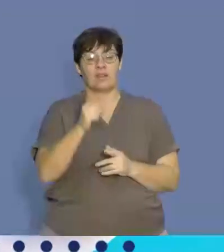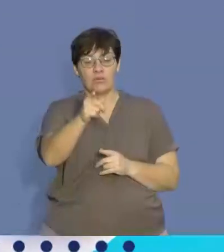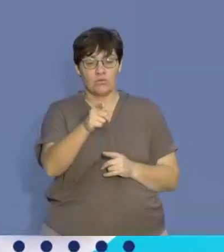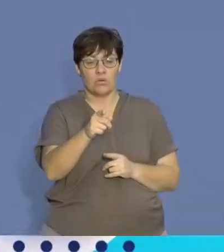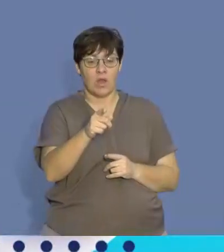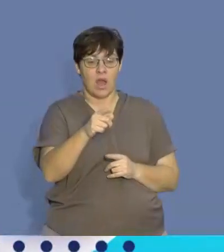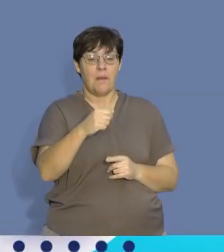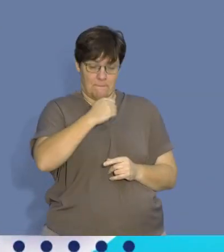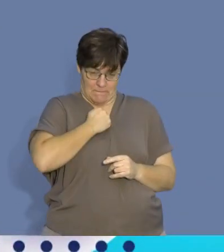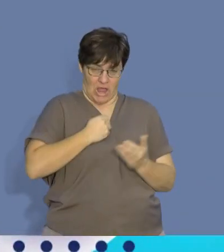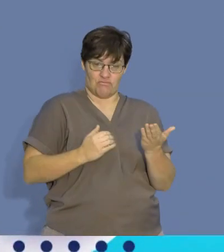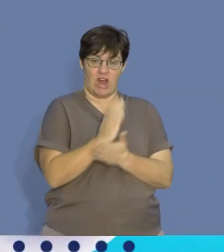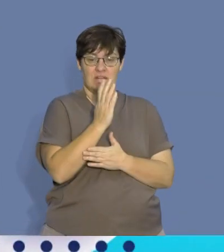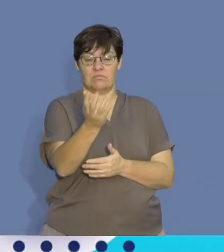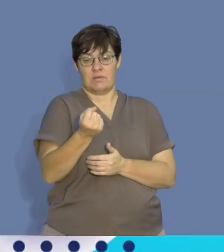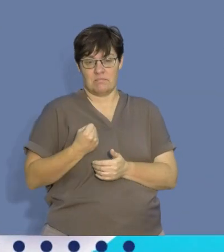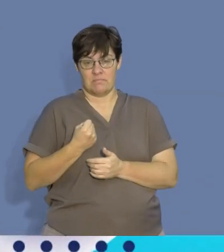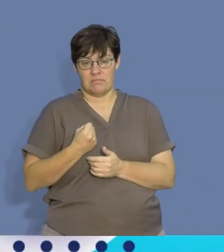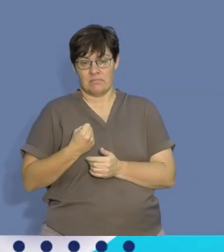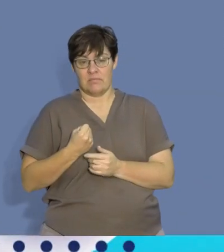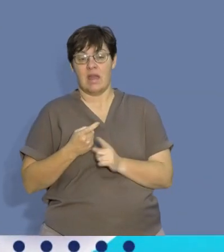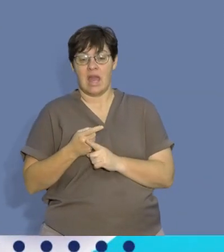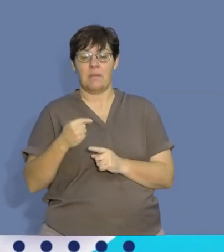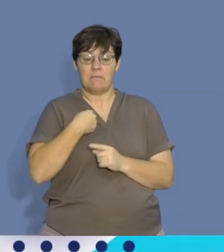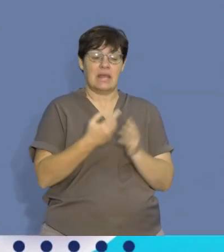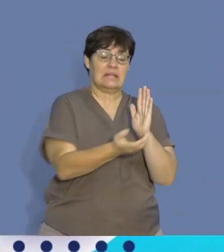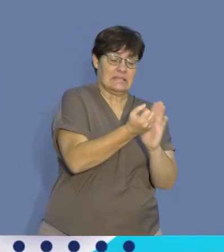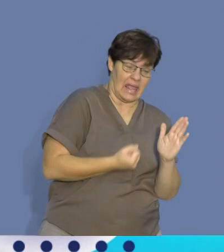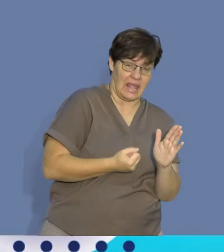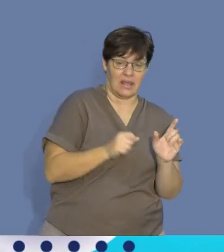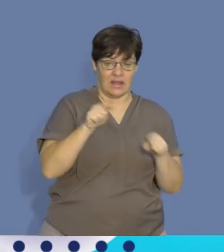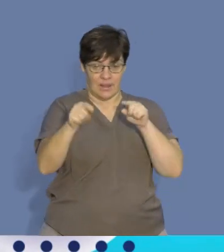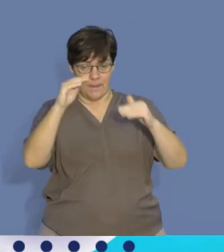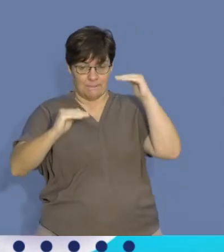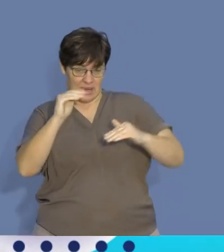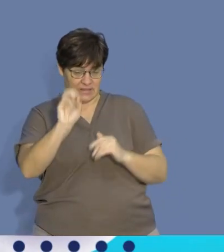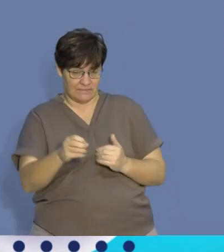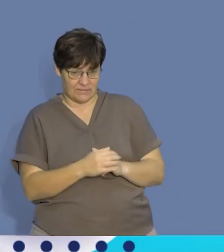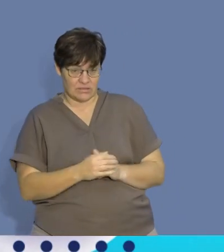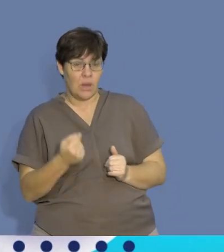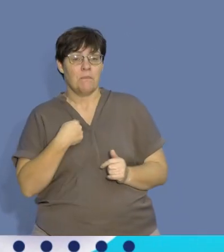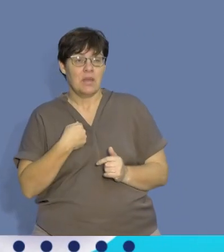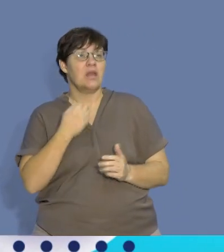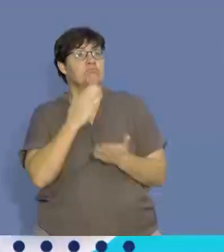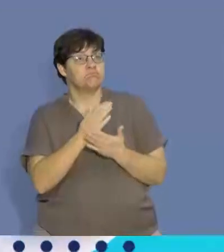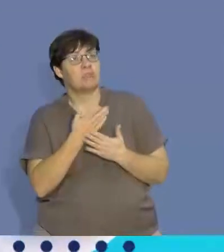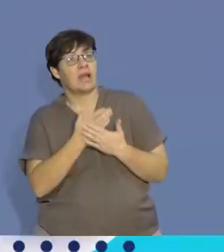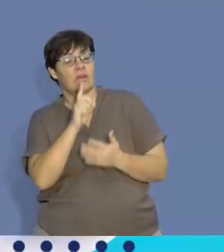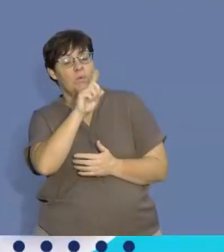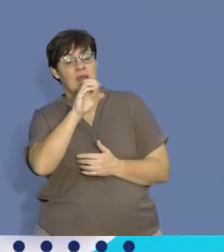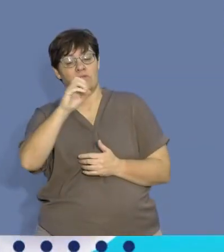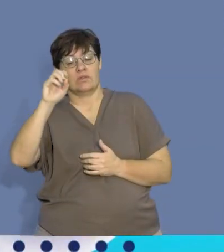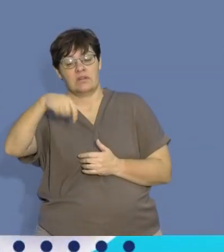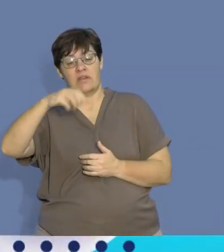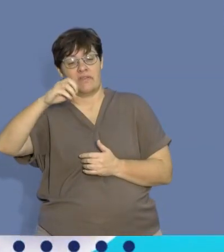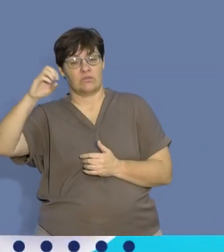lesson, what you were entitled to take versus what you've taken. So for example, I was entitled